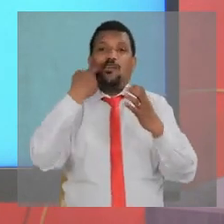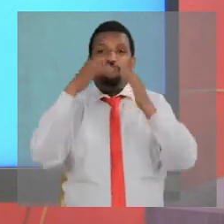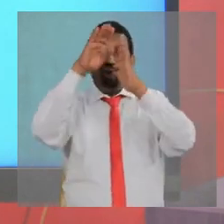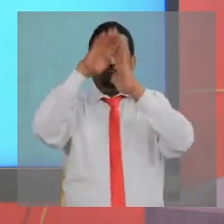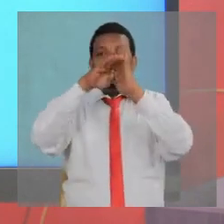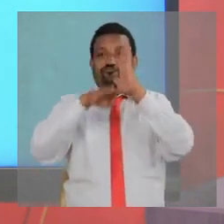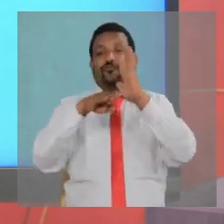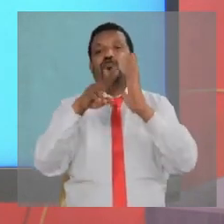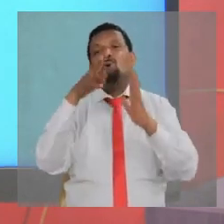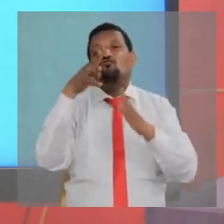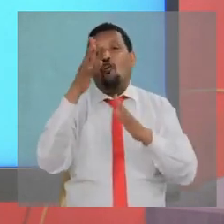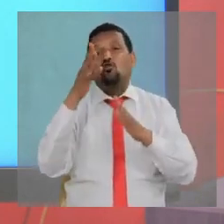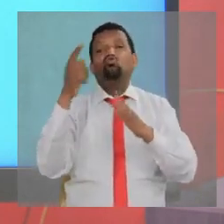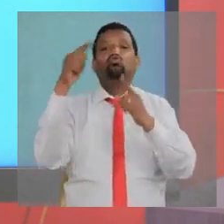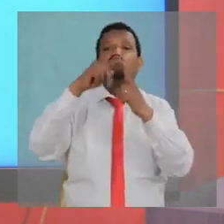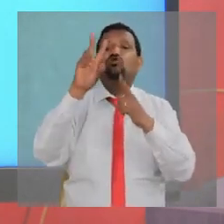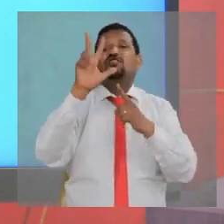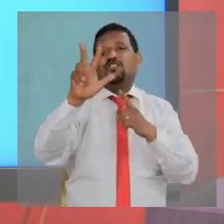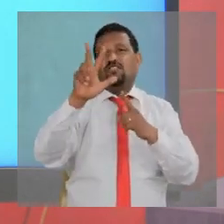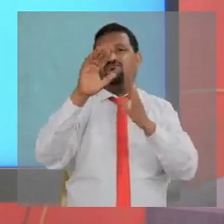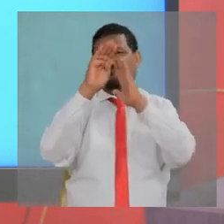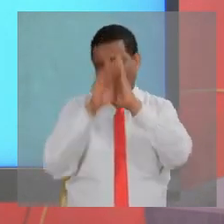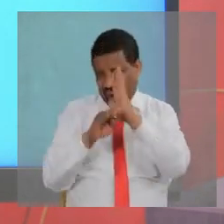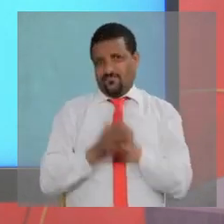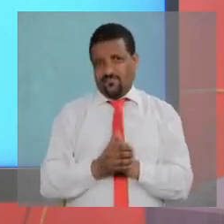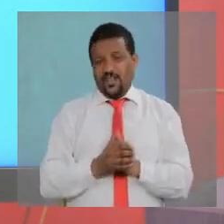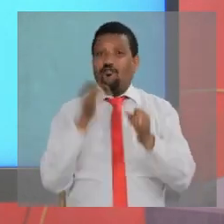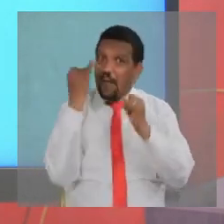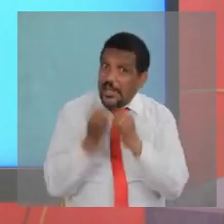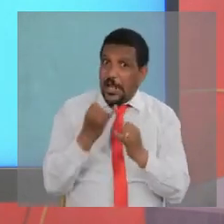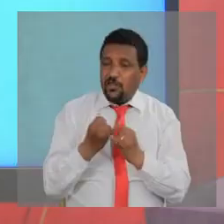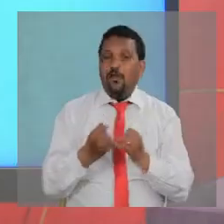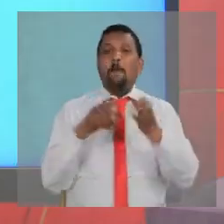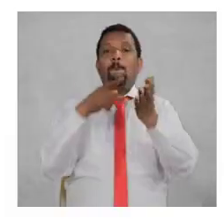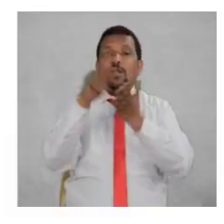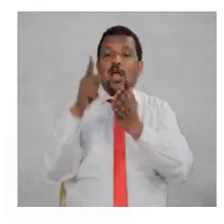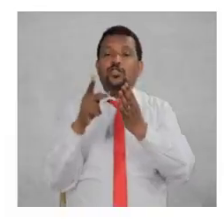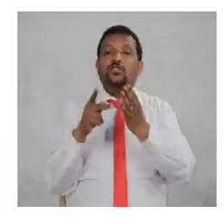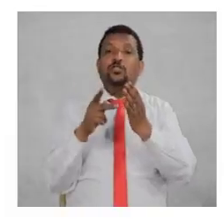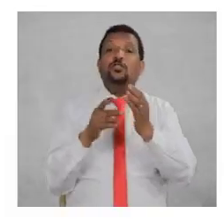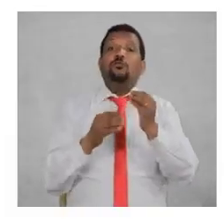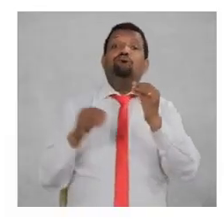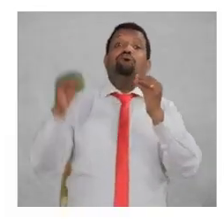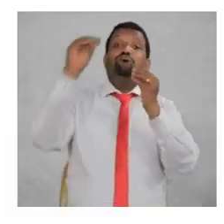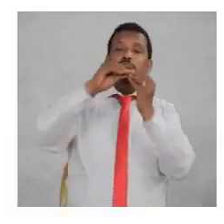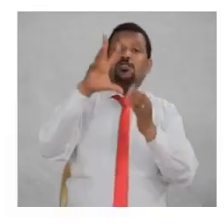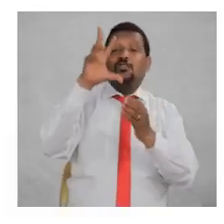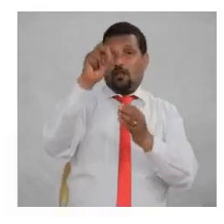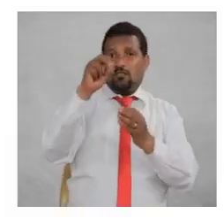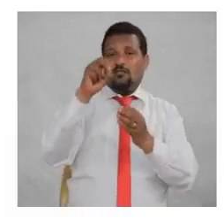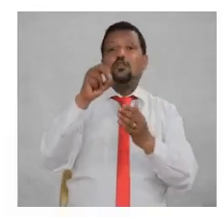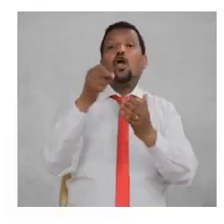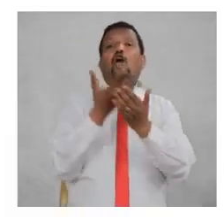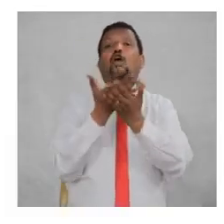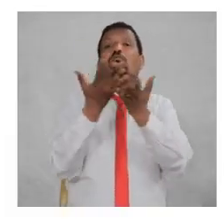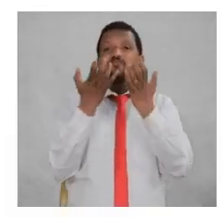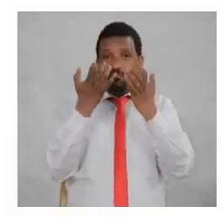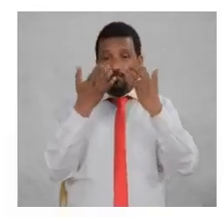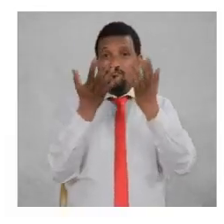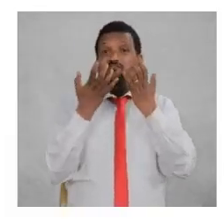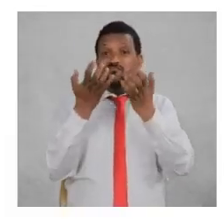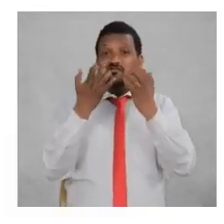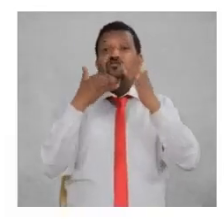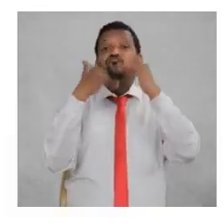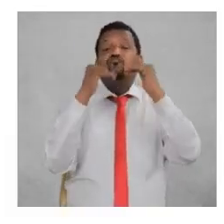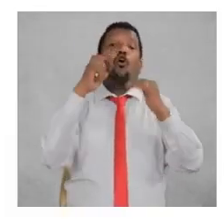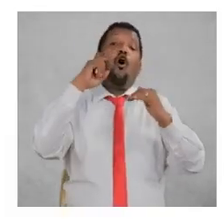reduced from 4 kilogram to 3 kilogram. And finally, when the price reached to 30, then the quantity demanded for